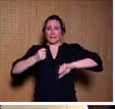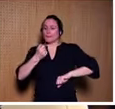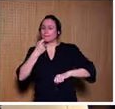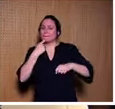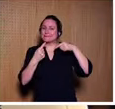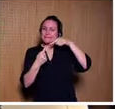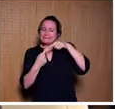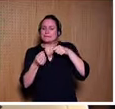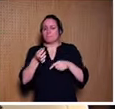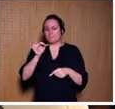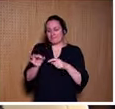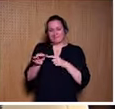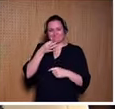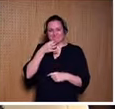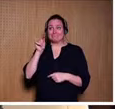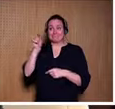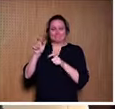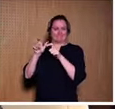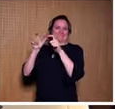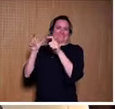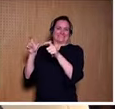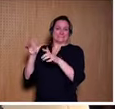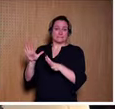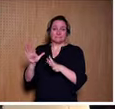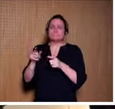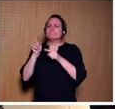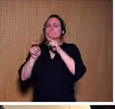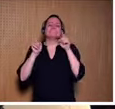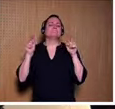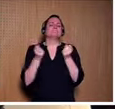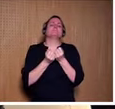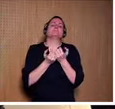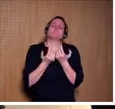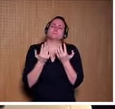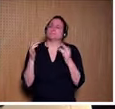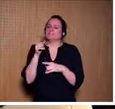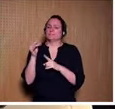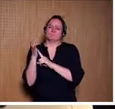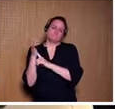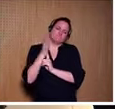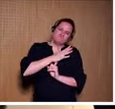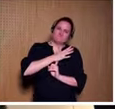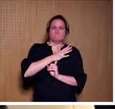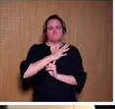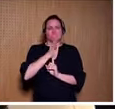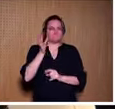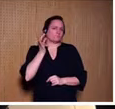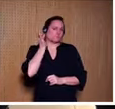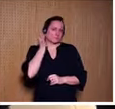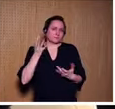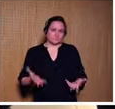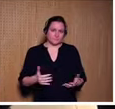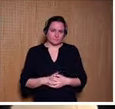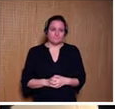indigenous masculinist leaders who don't give indigenous women their space to grow and move. Development